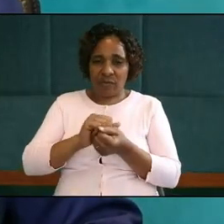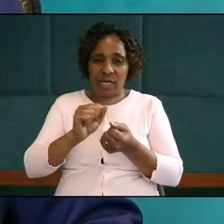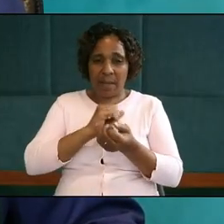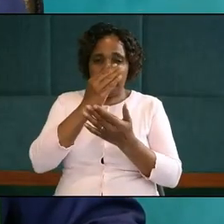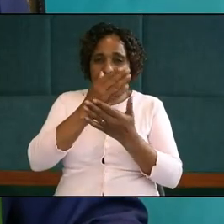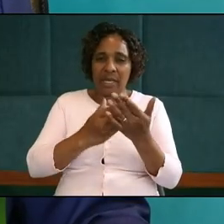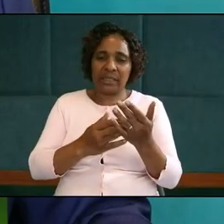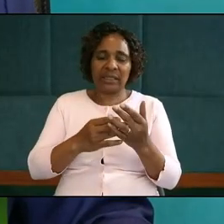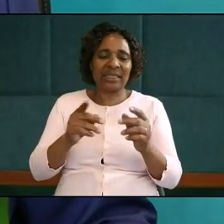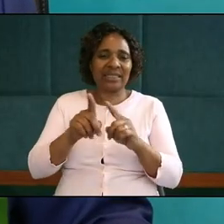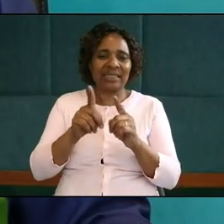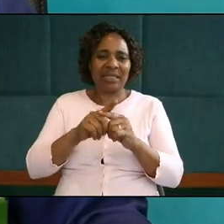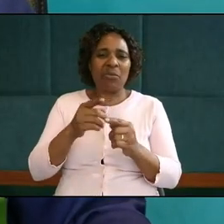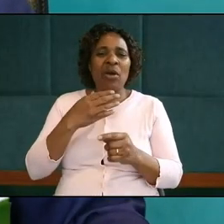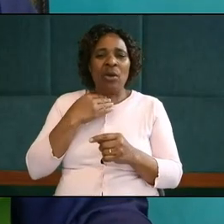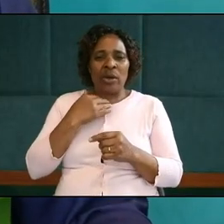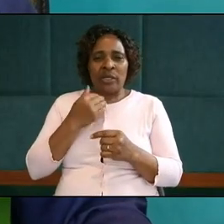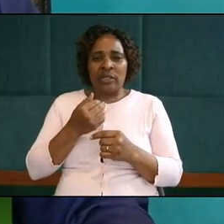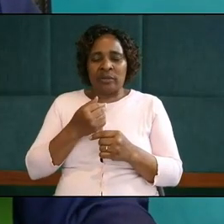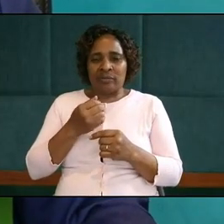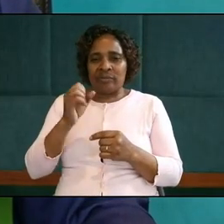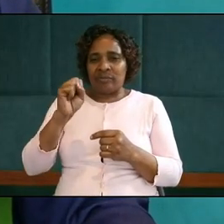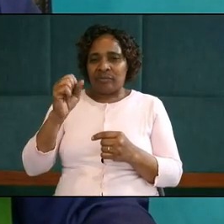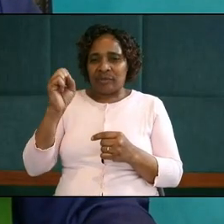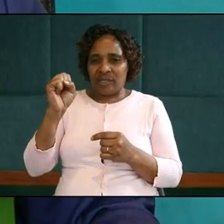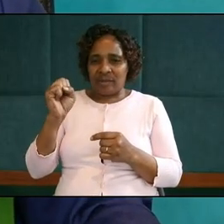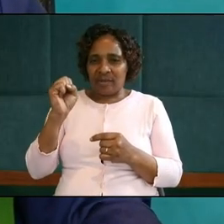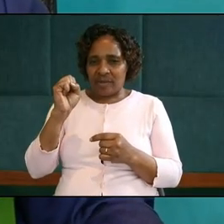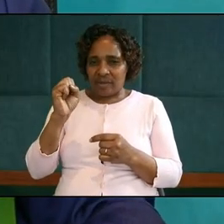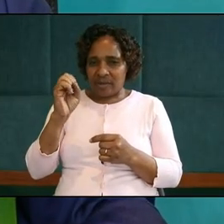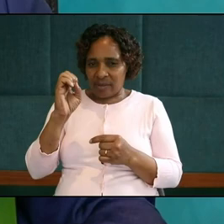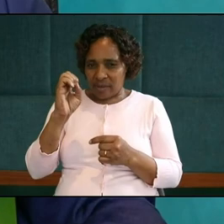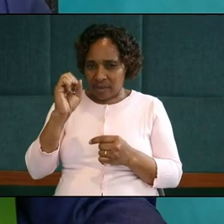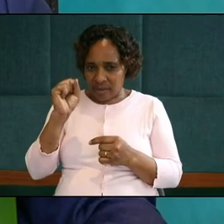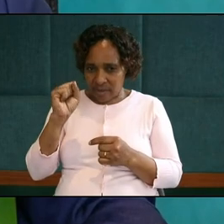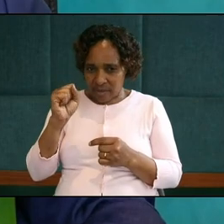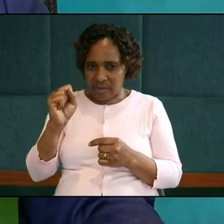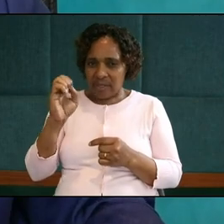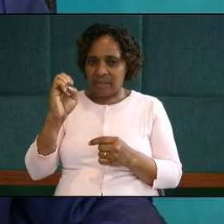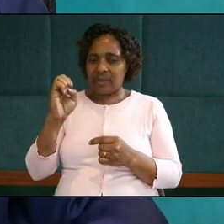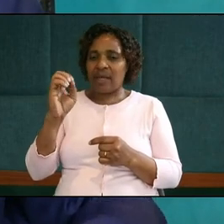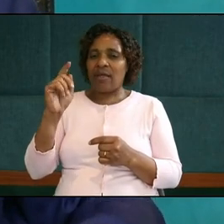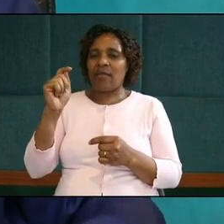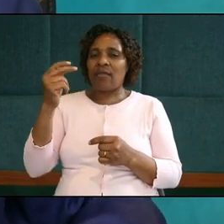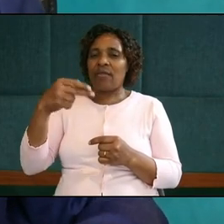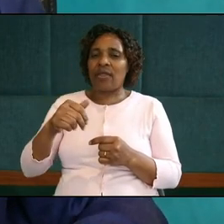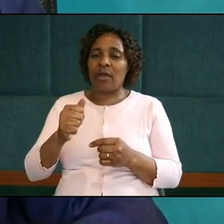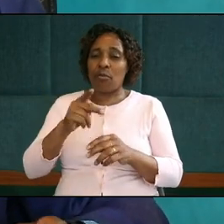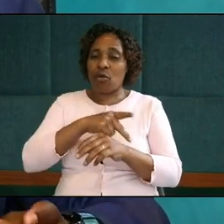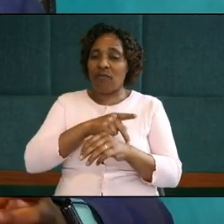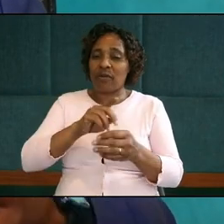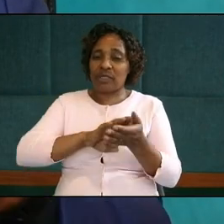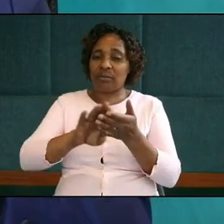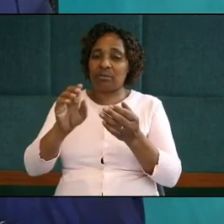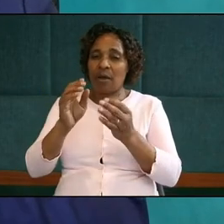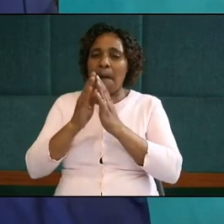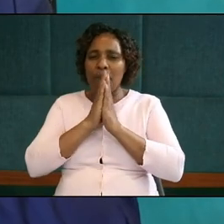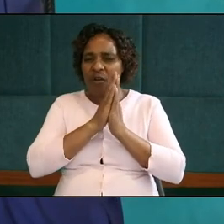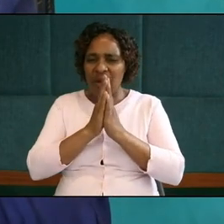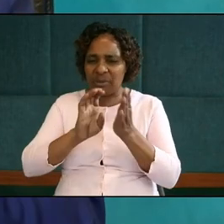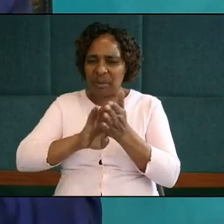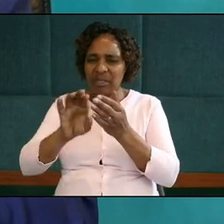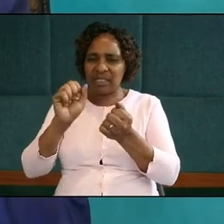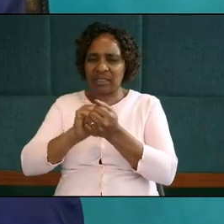And I'd just like Seth, perhaps, if you could read for us the book of Proverbs chapter 16, verse 3. Proverbs chapter 16, verse